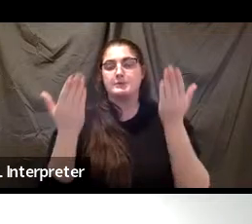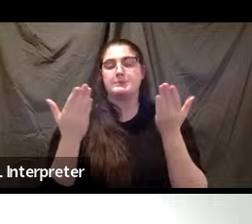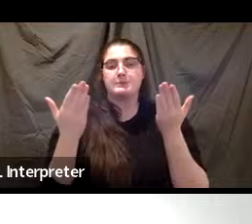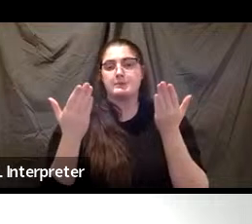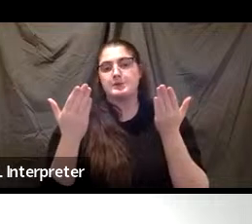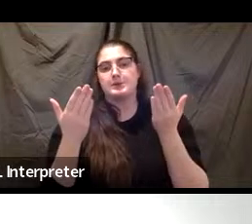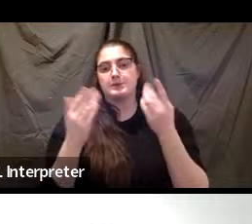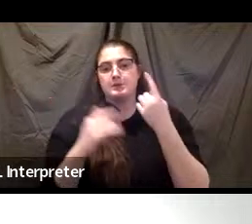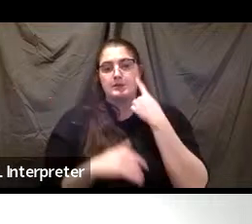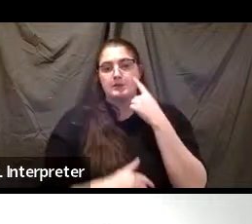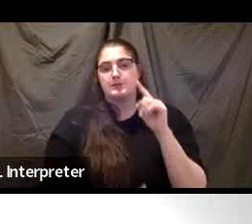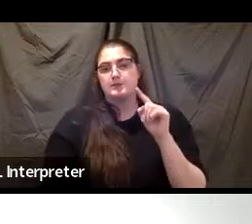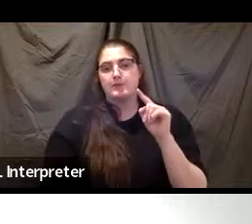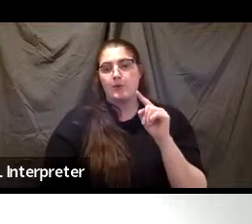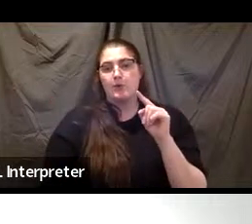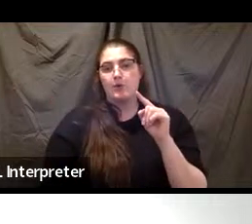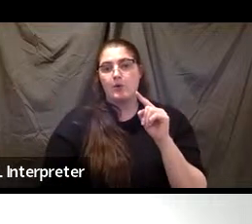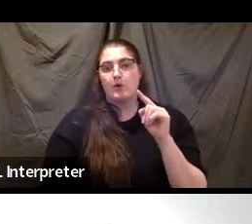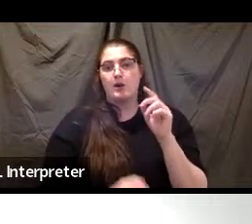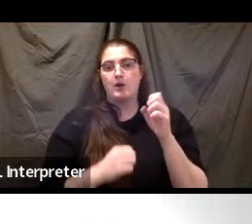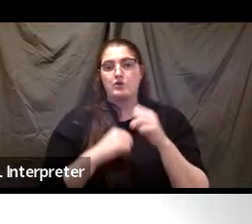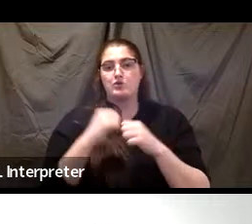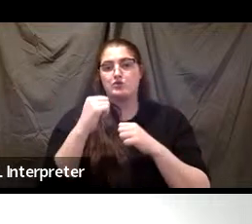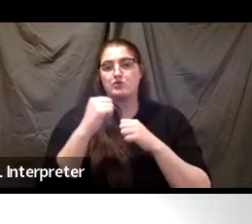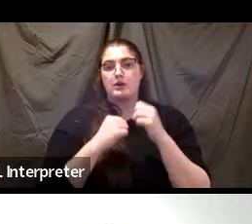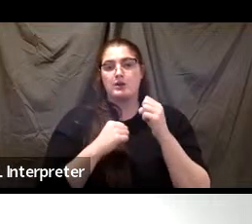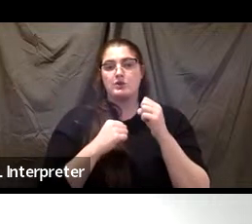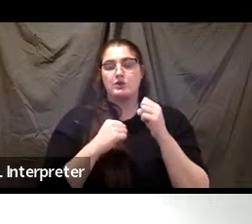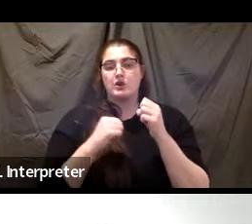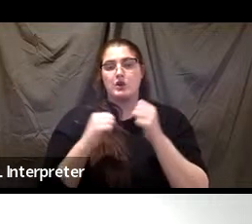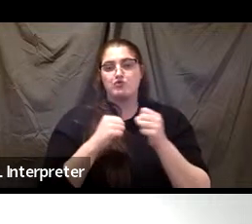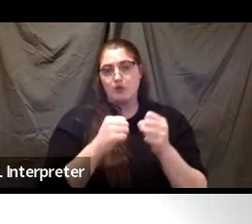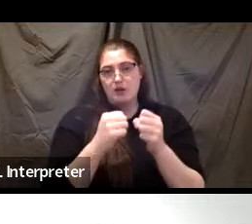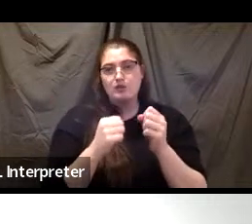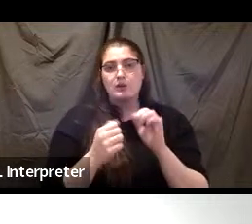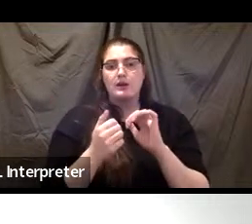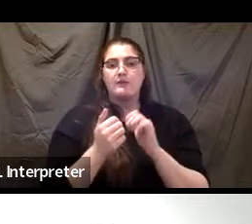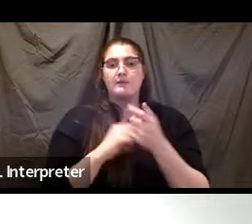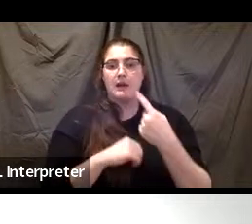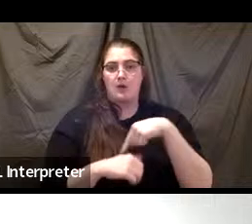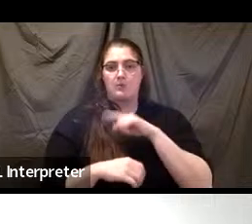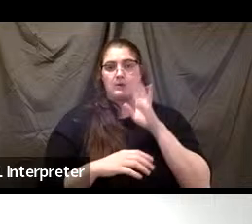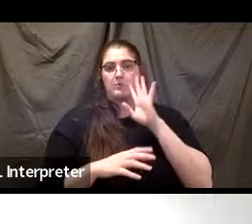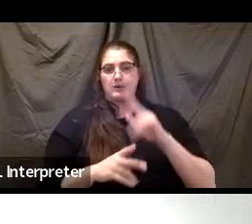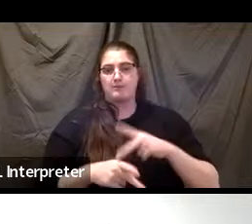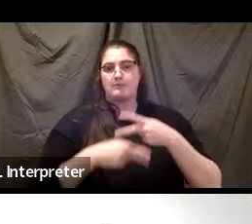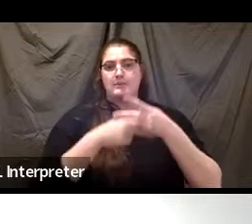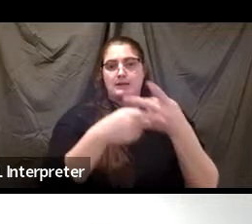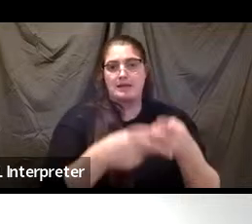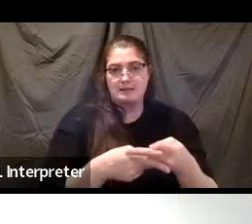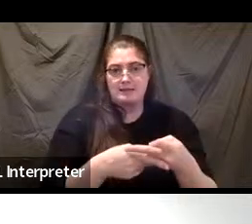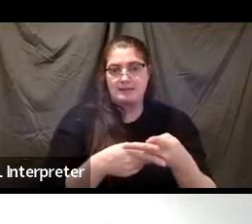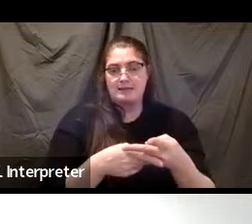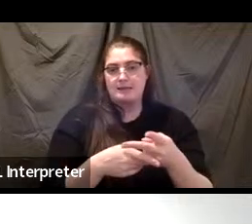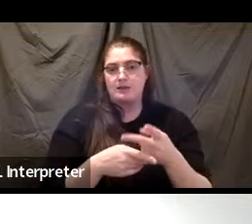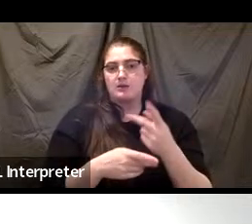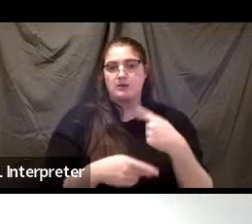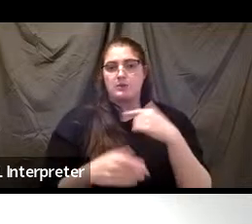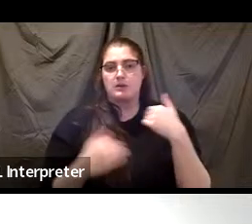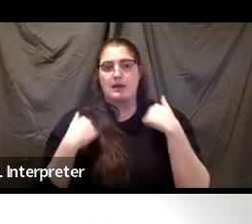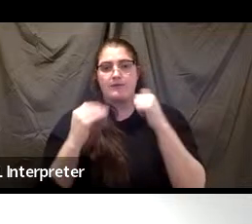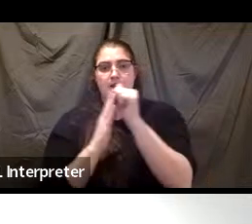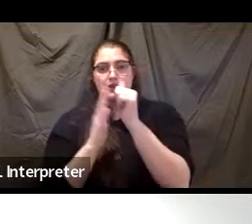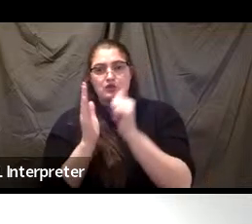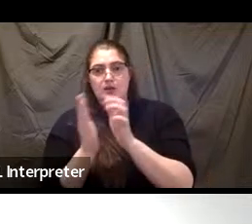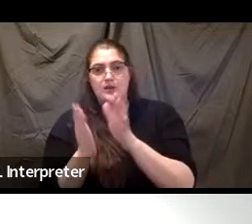is for a structure of how we're going to lend it out, which we're going to have an agenda book that